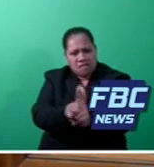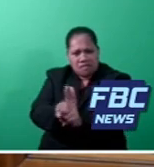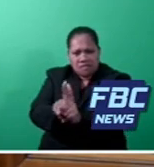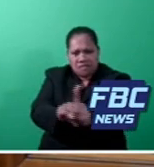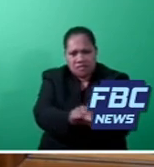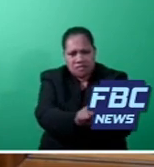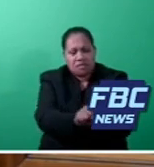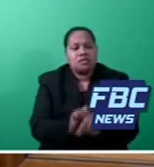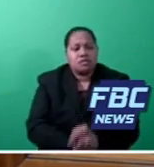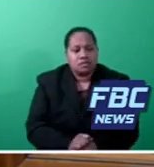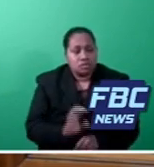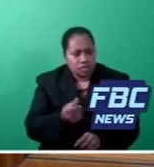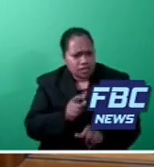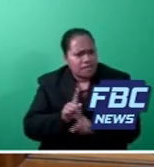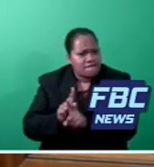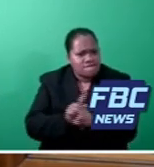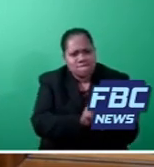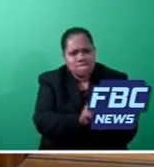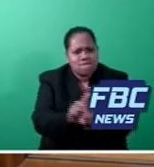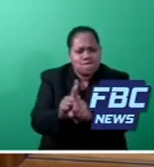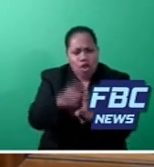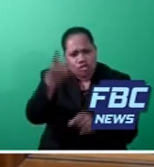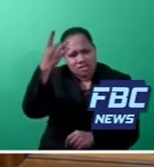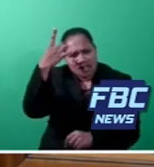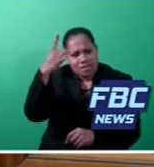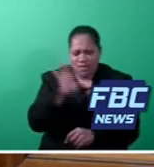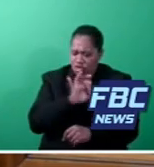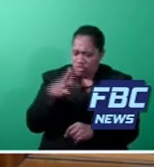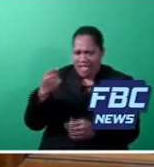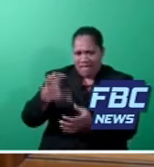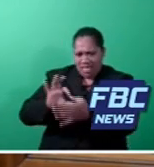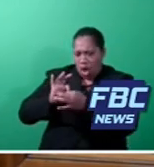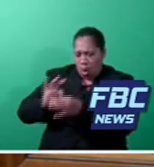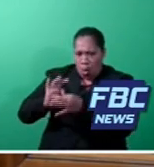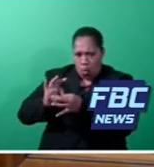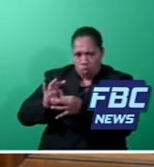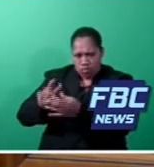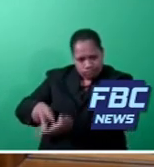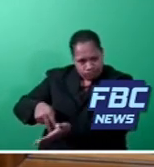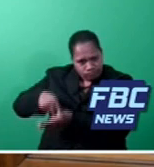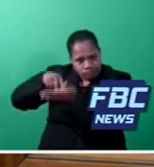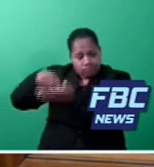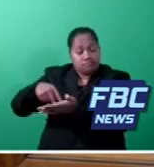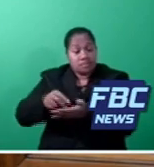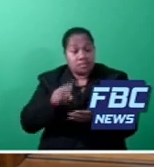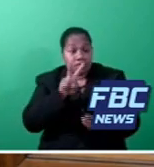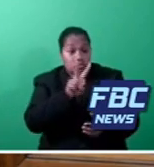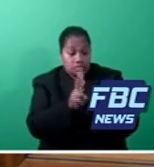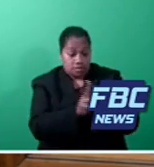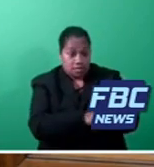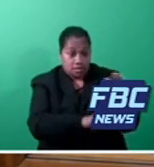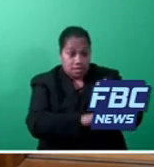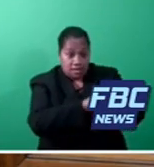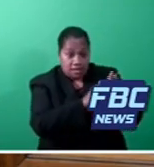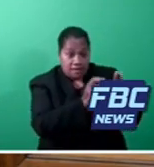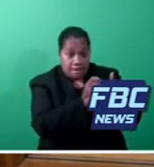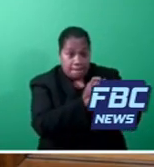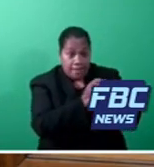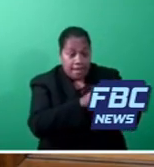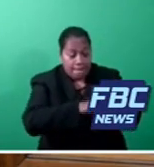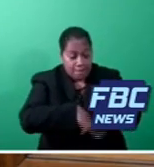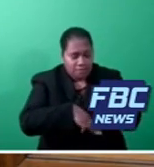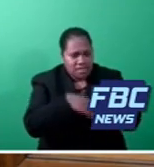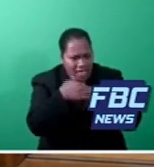they follow Sodelpa and don't have their own stand. Or rather, the two NFP members have more say than their